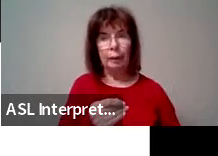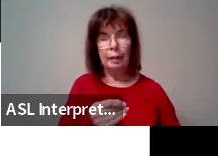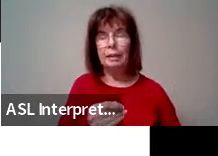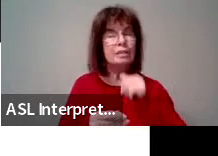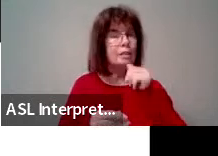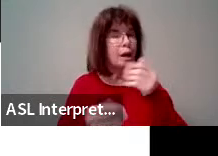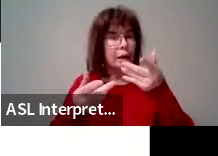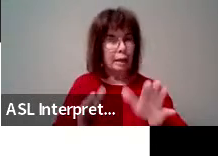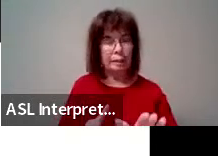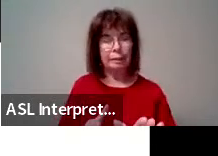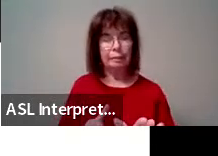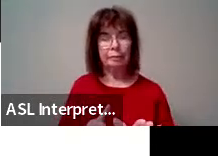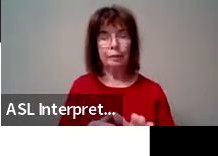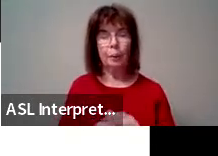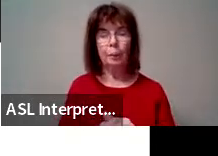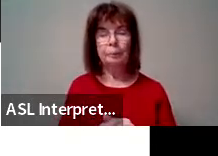ended.